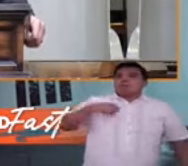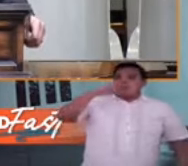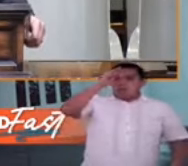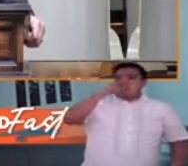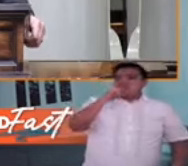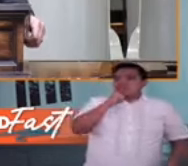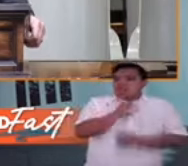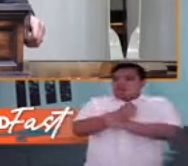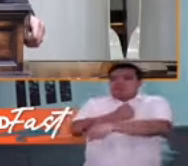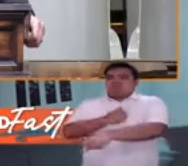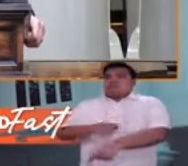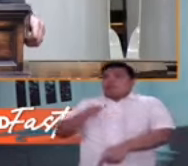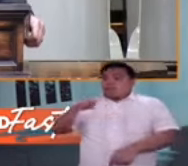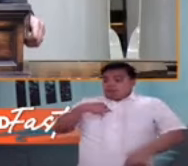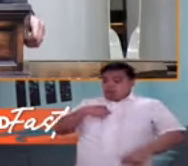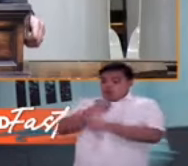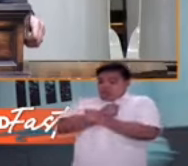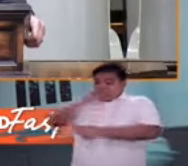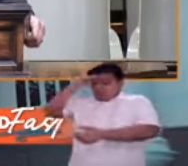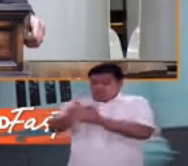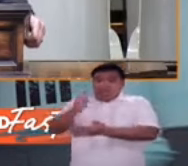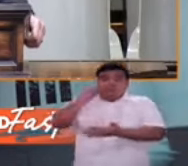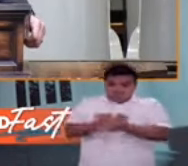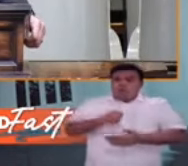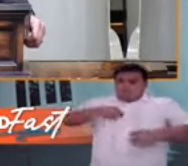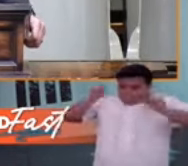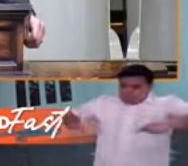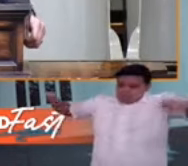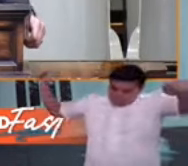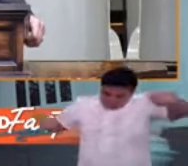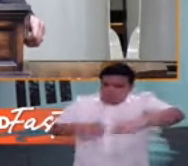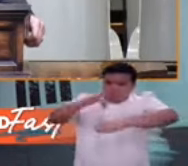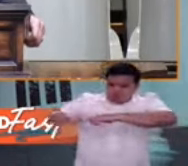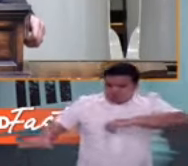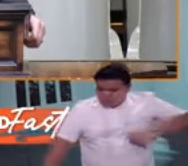Do you love your children? Discipline them. Do it early.